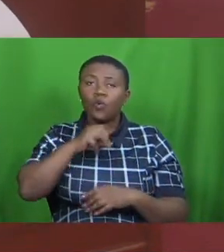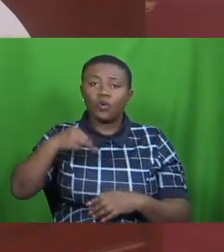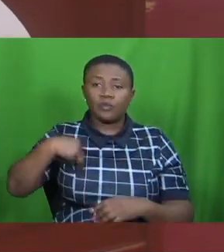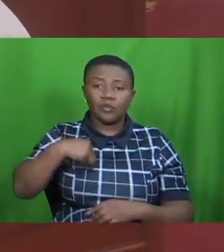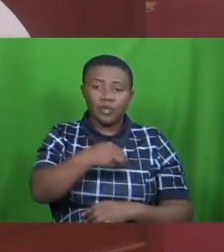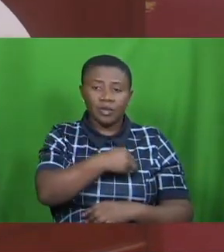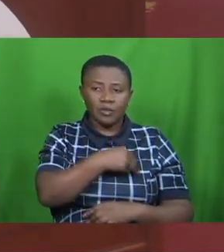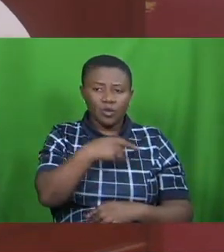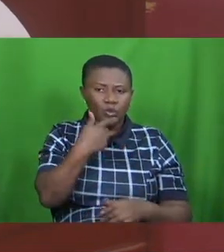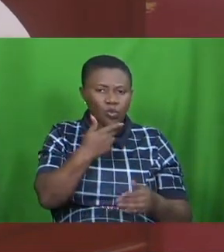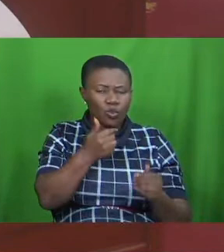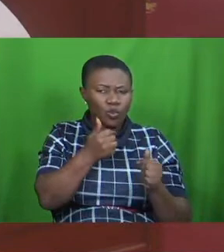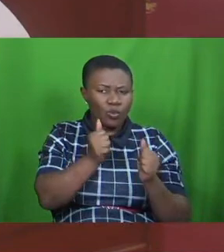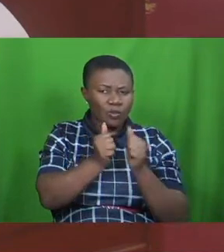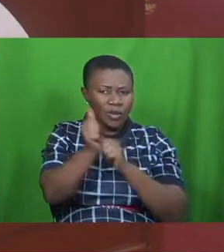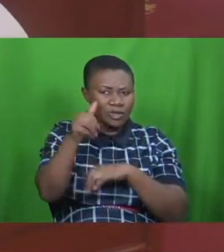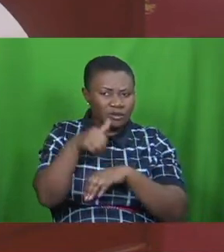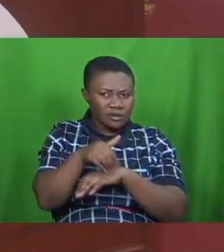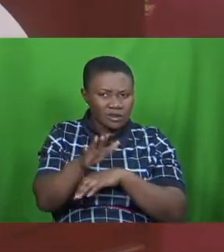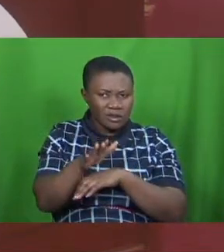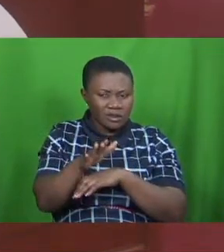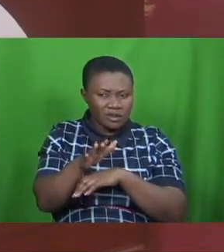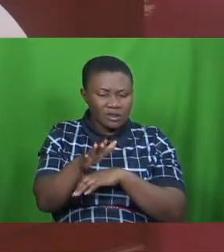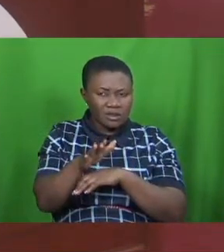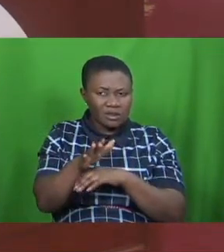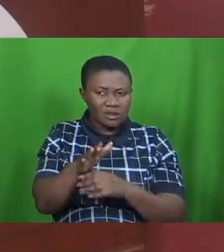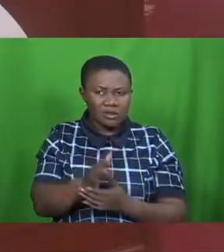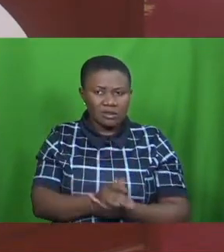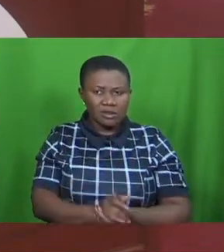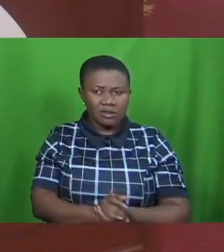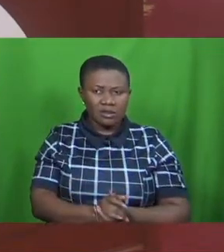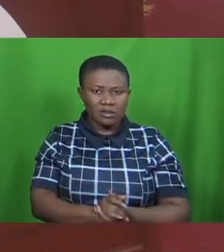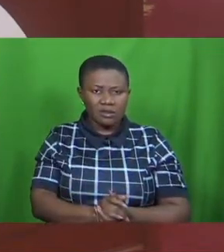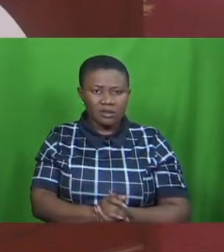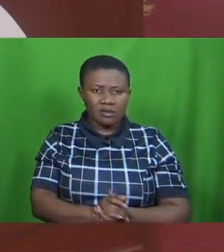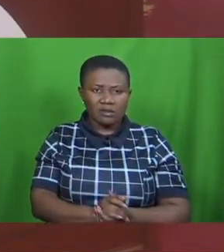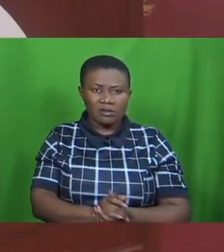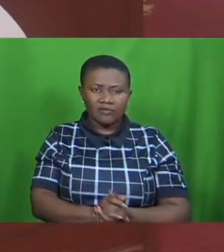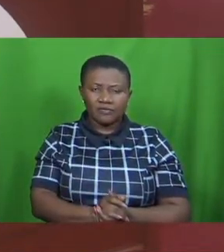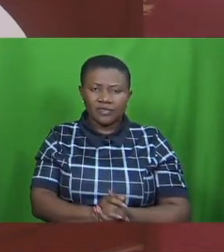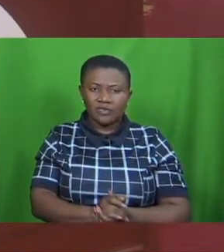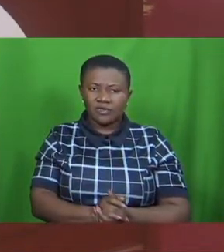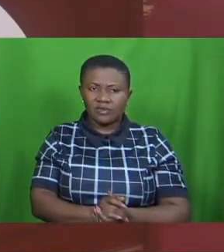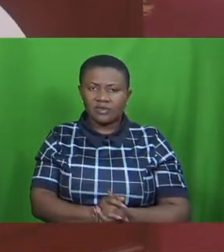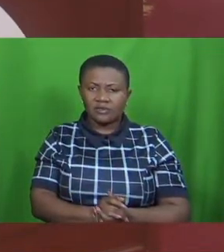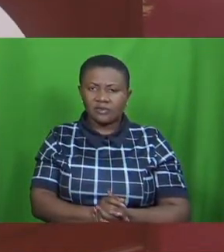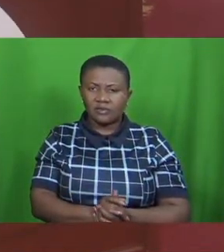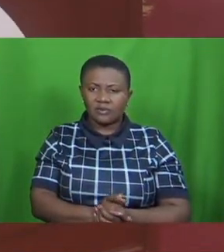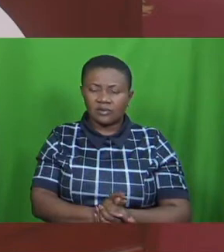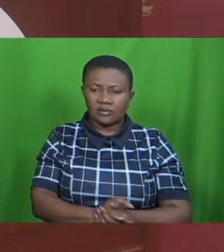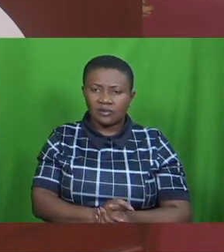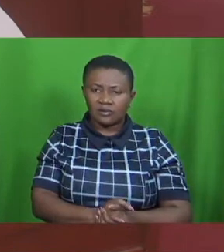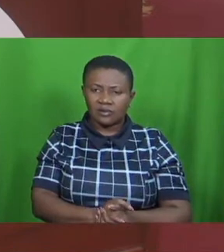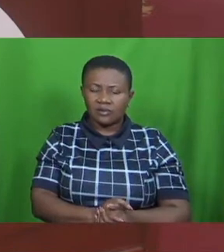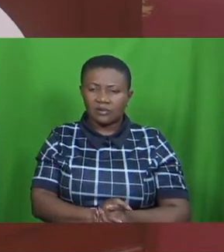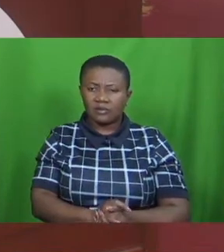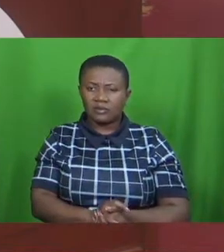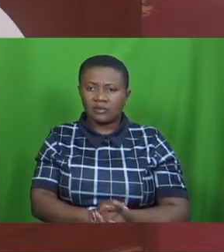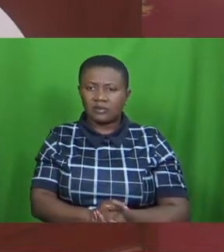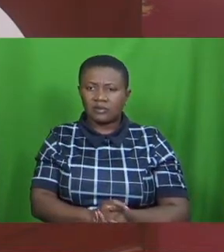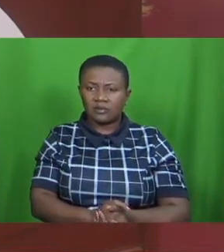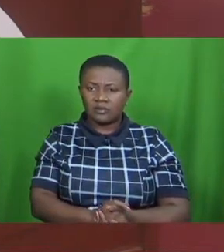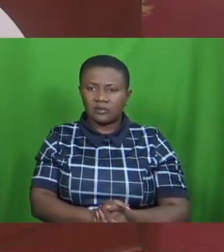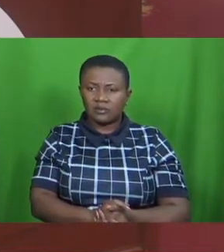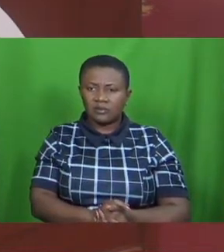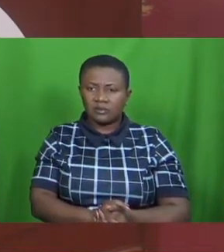have sufficient, then we could then suspend. But it's a very short one. The former member of Southern who has